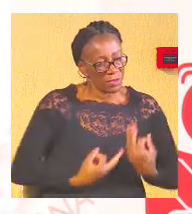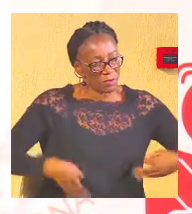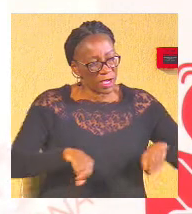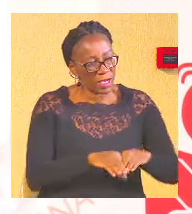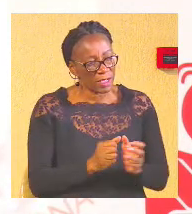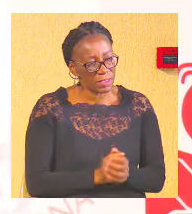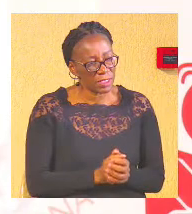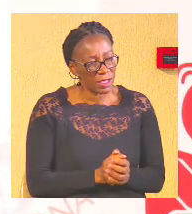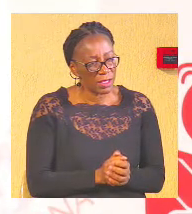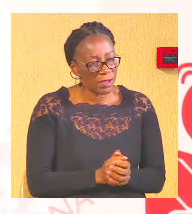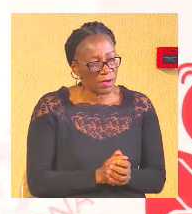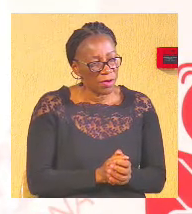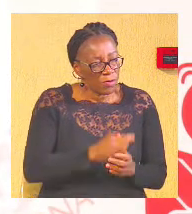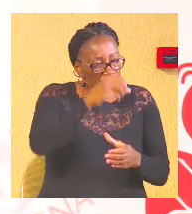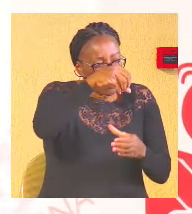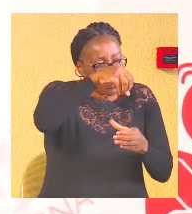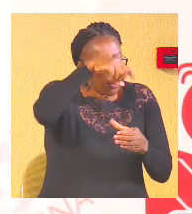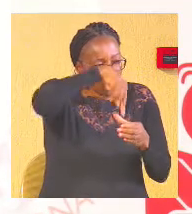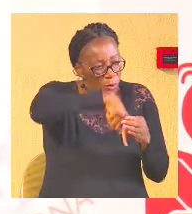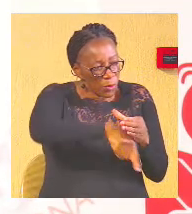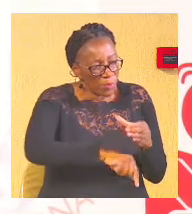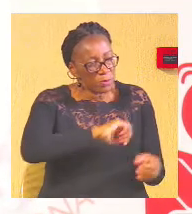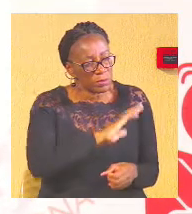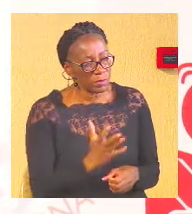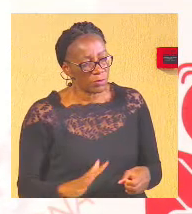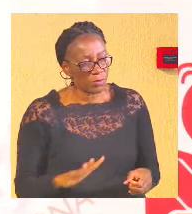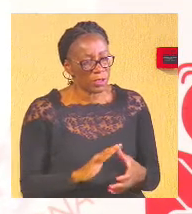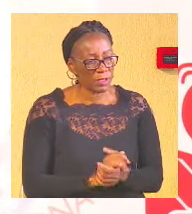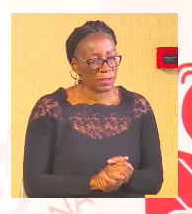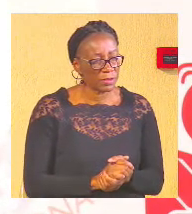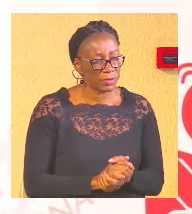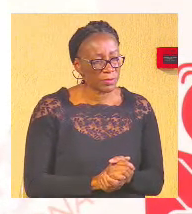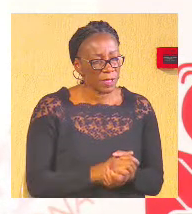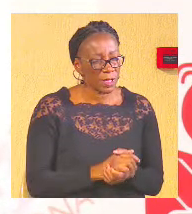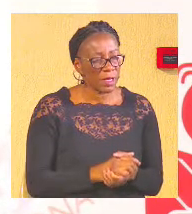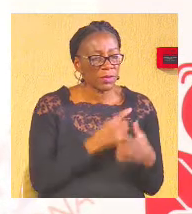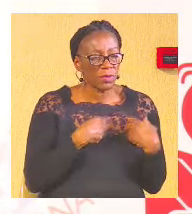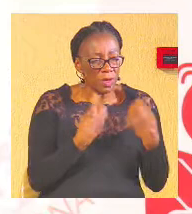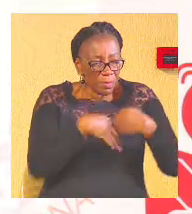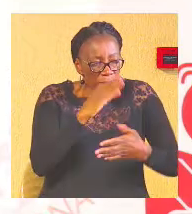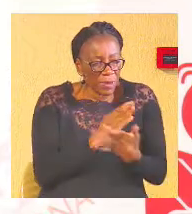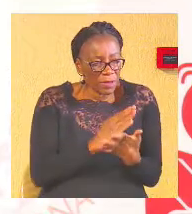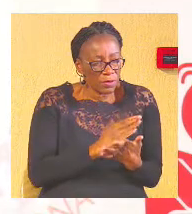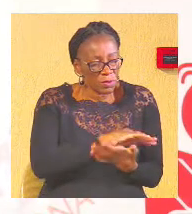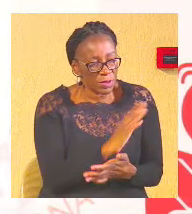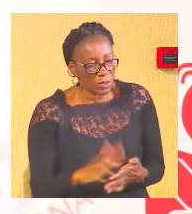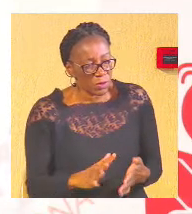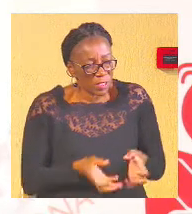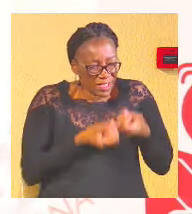been our coordination, and that we ensure that water is available at all our